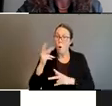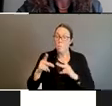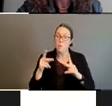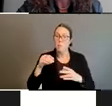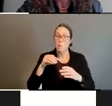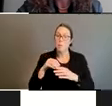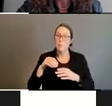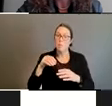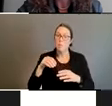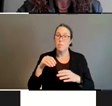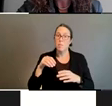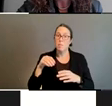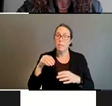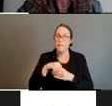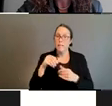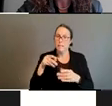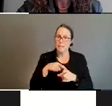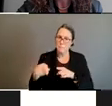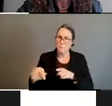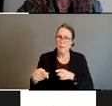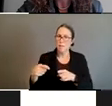have been assisted by FEMA.